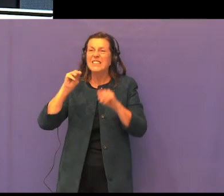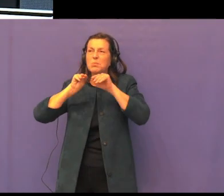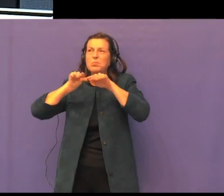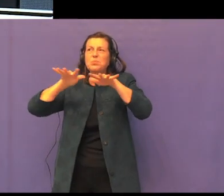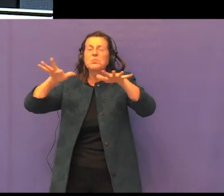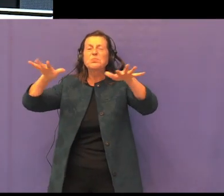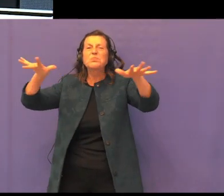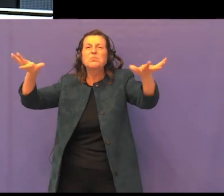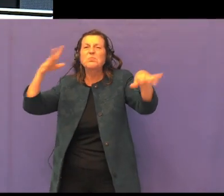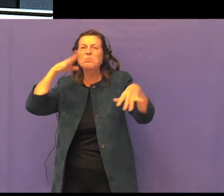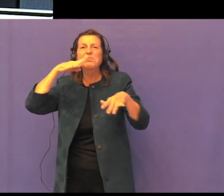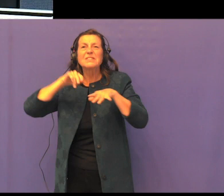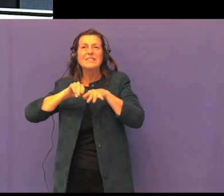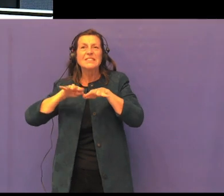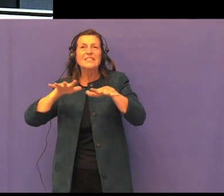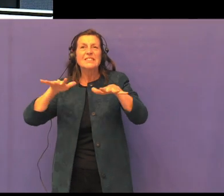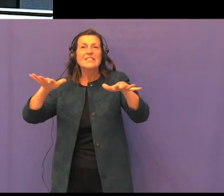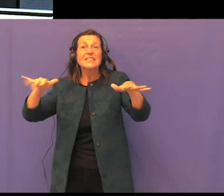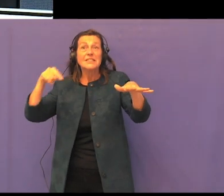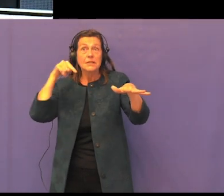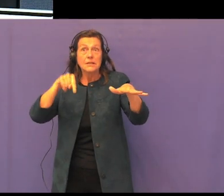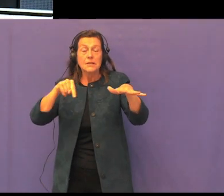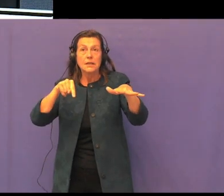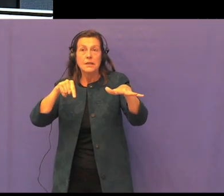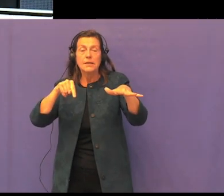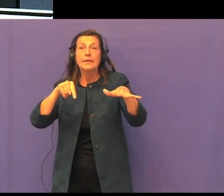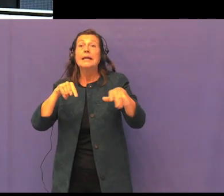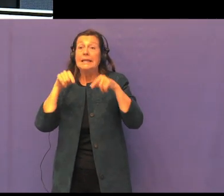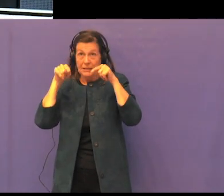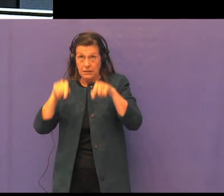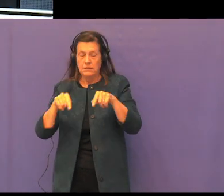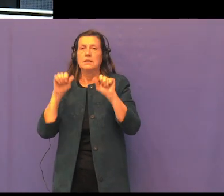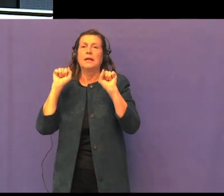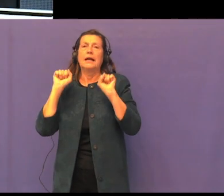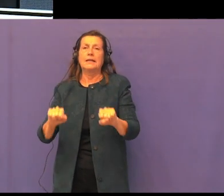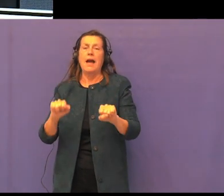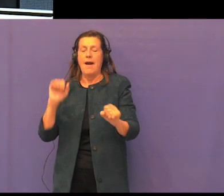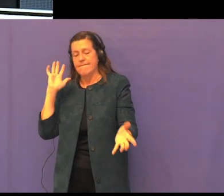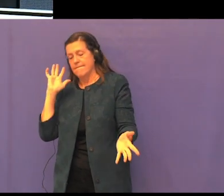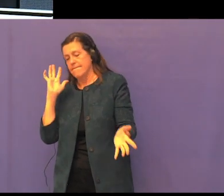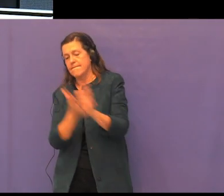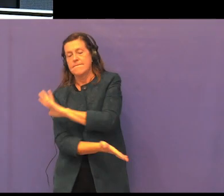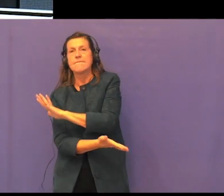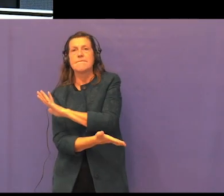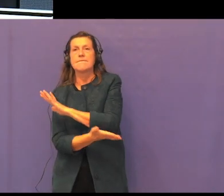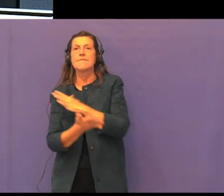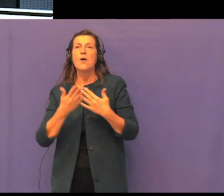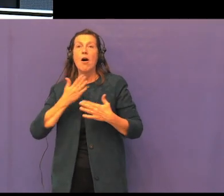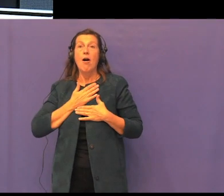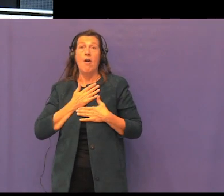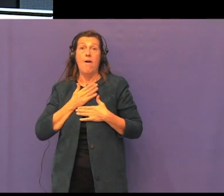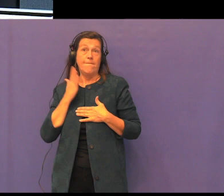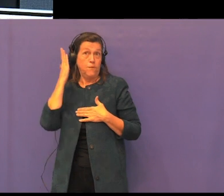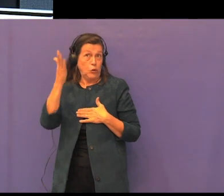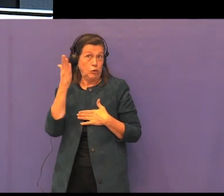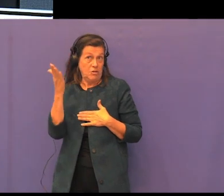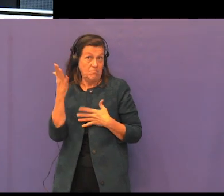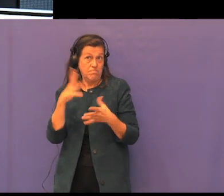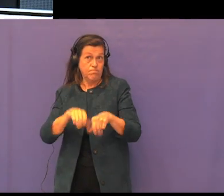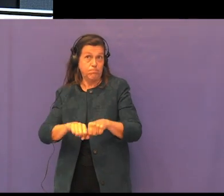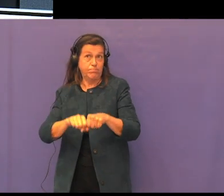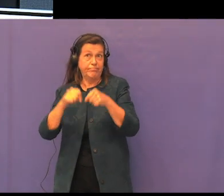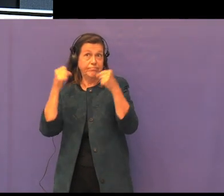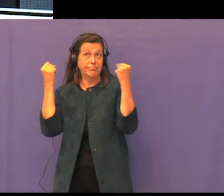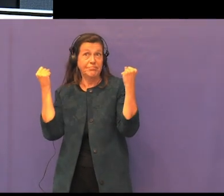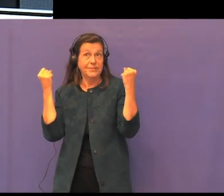imperil our future. So what I want to try and do is to consider what are